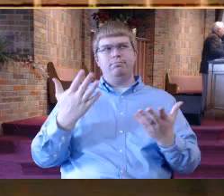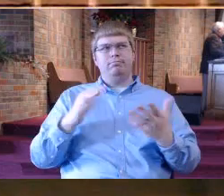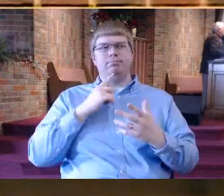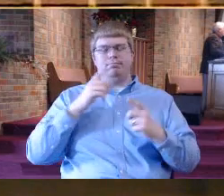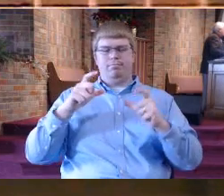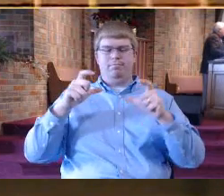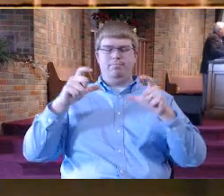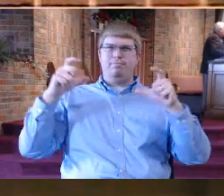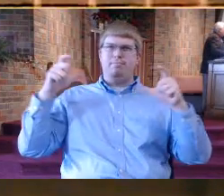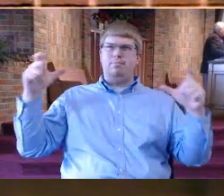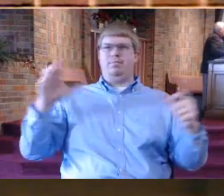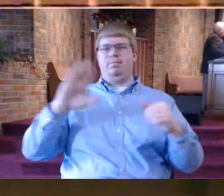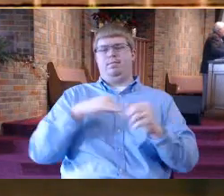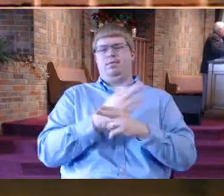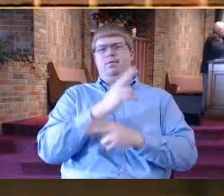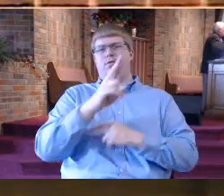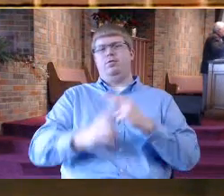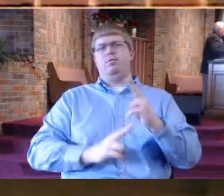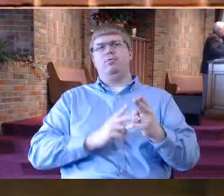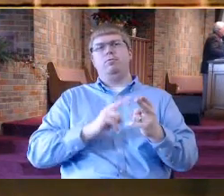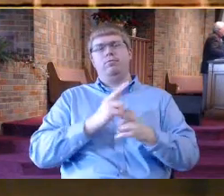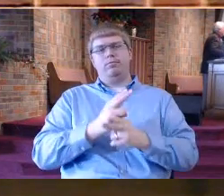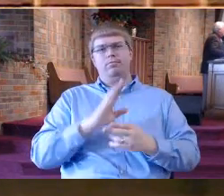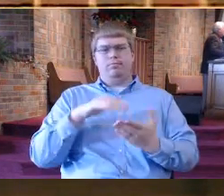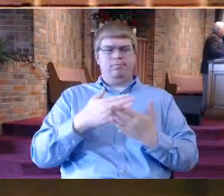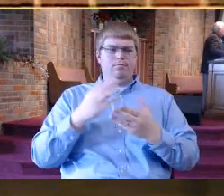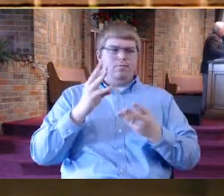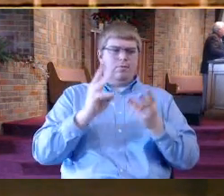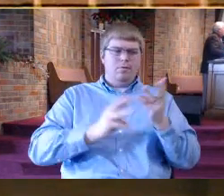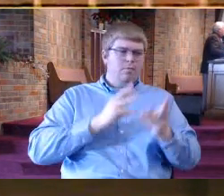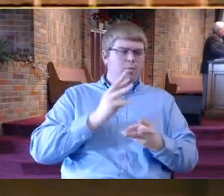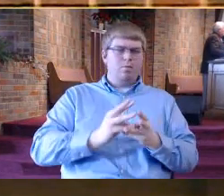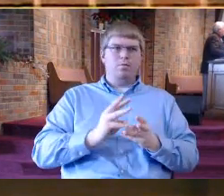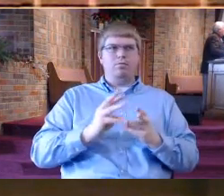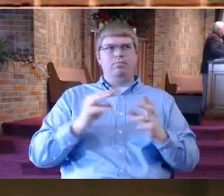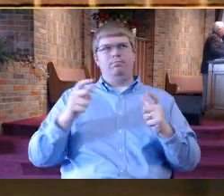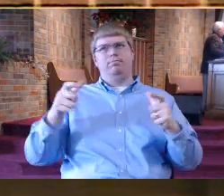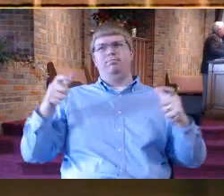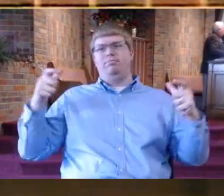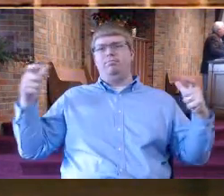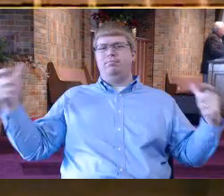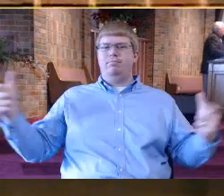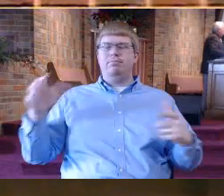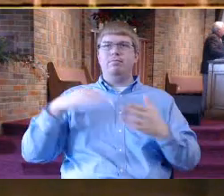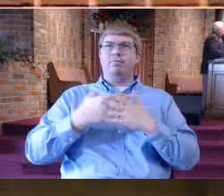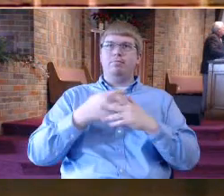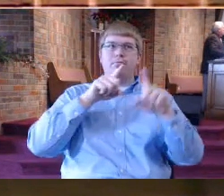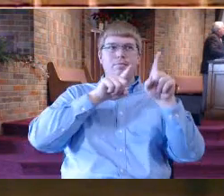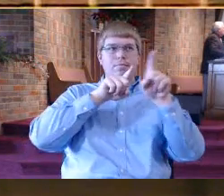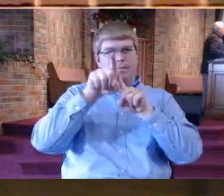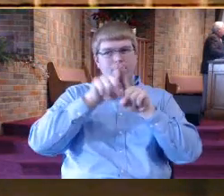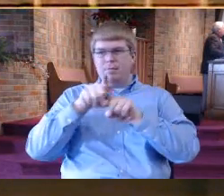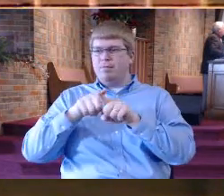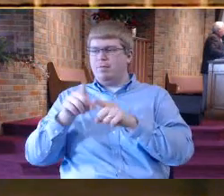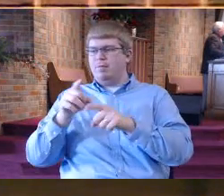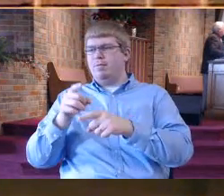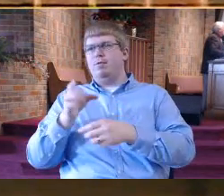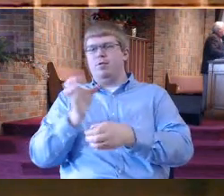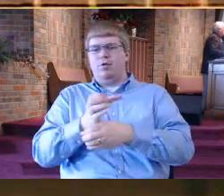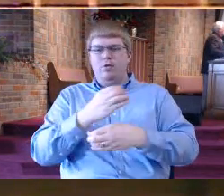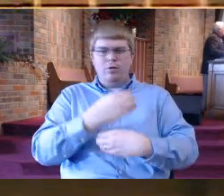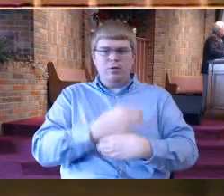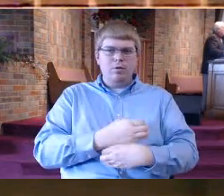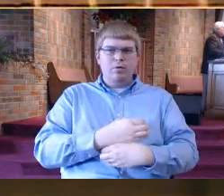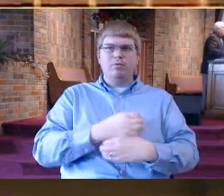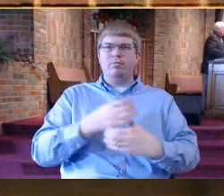the universe is and the world that we live in and all of the stars and all of the creation, and you just